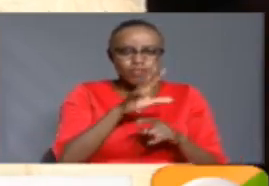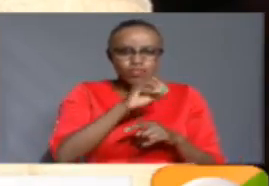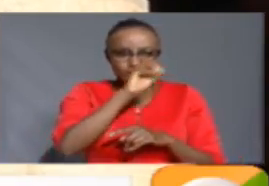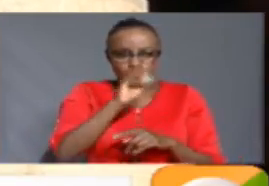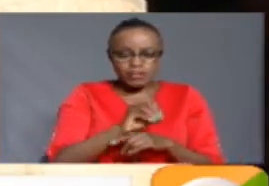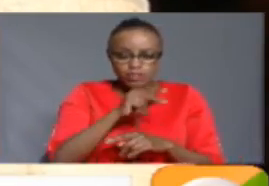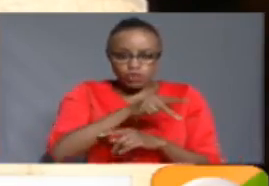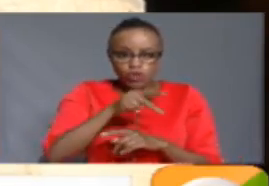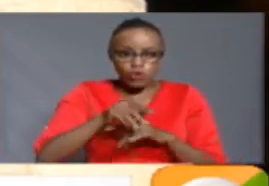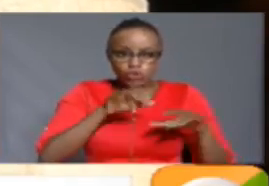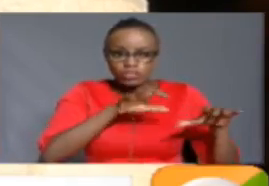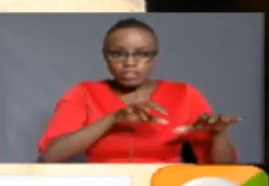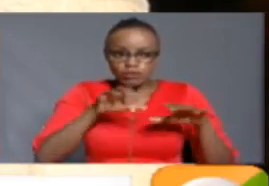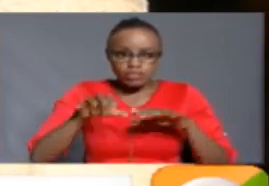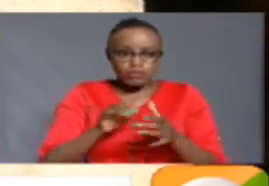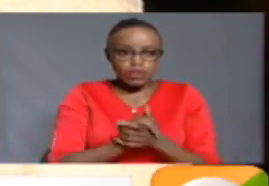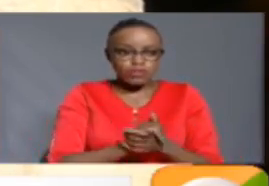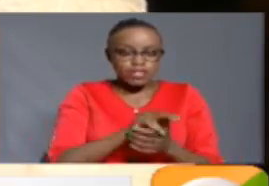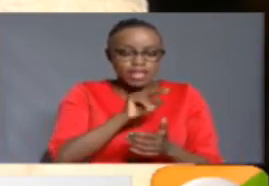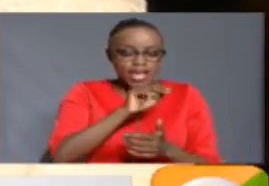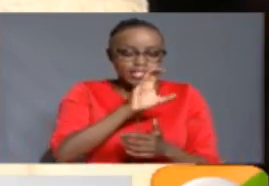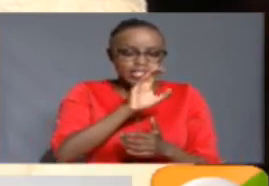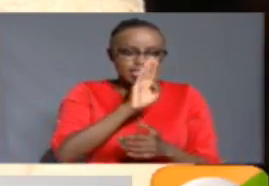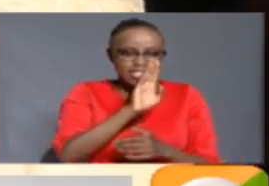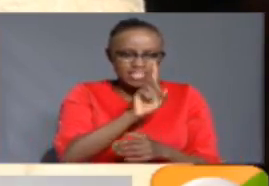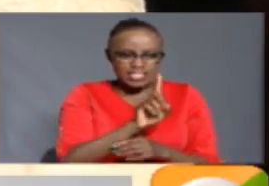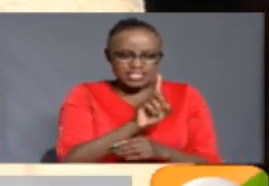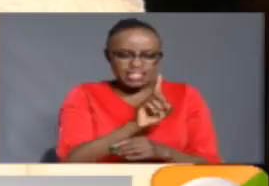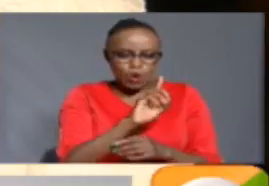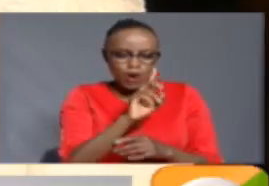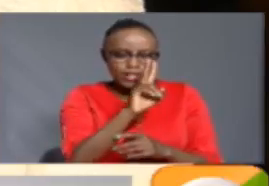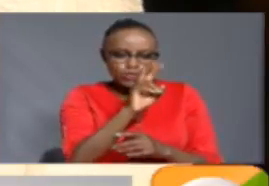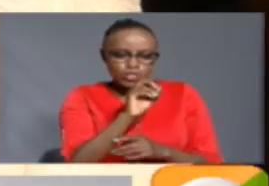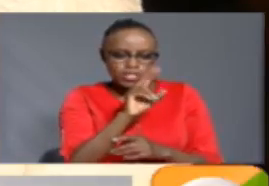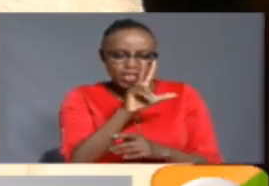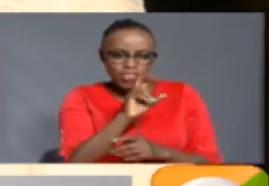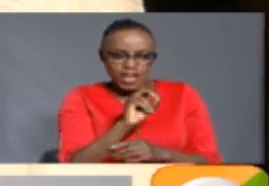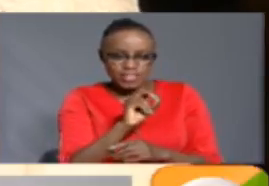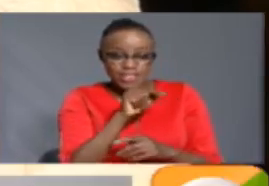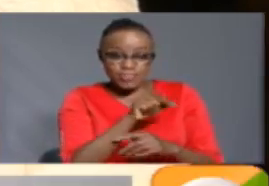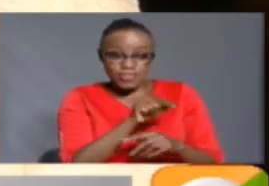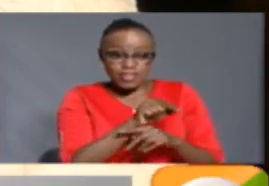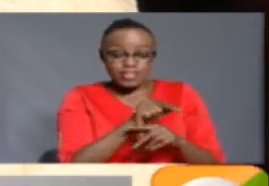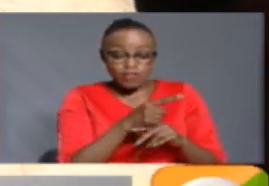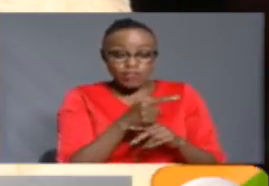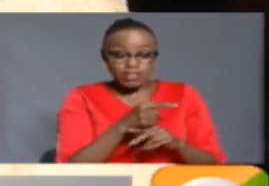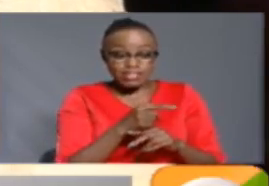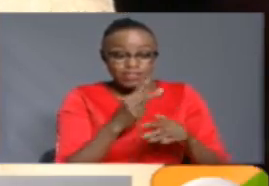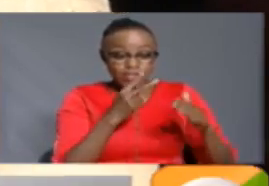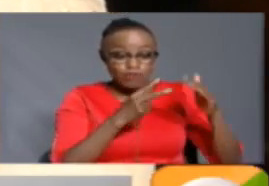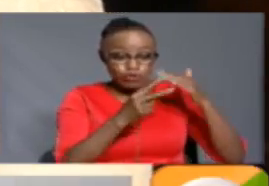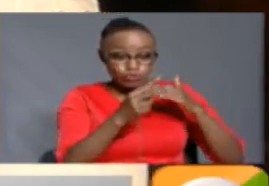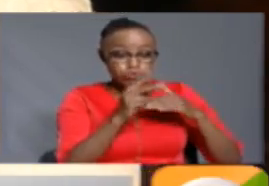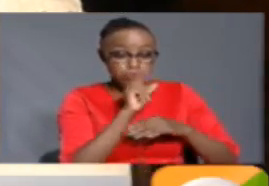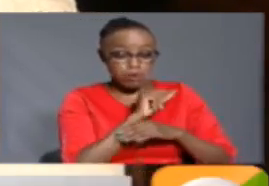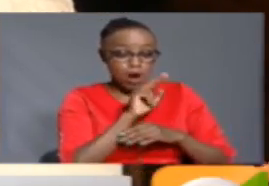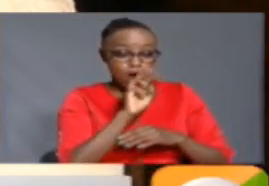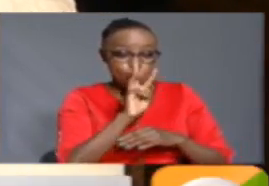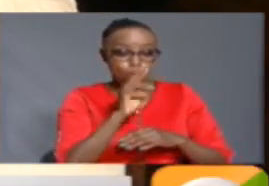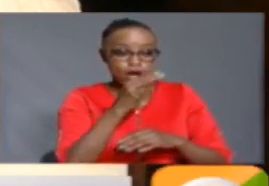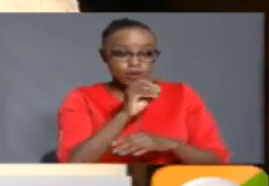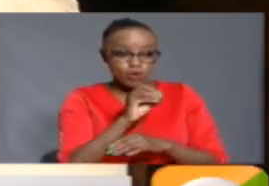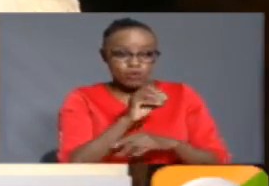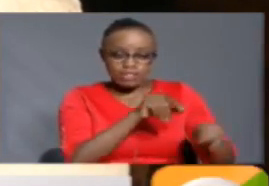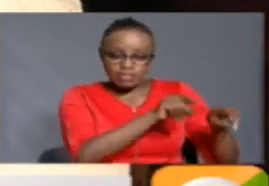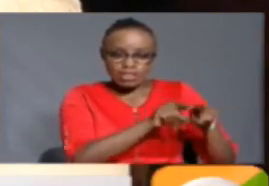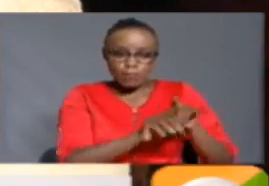our population will be suffering from NCDs by 2030. That is a projection by the World Health Organization. As